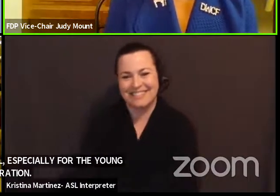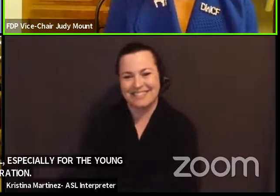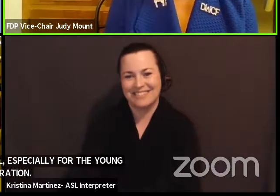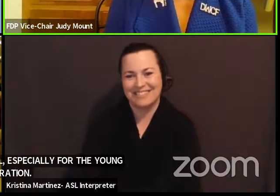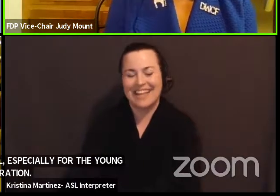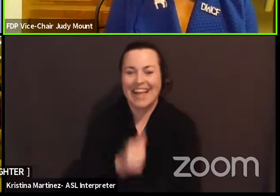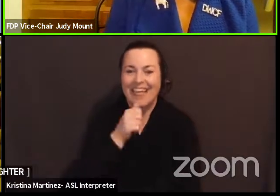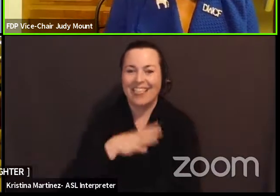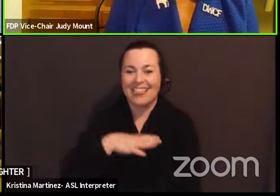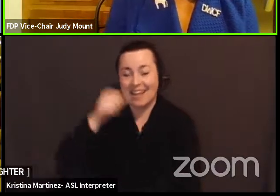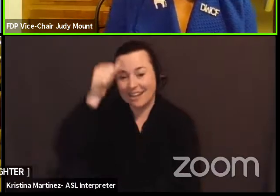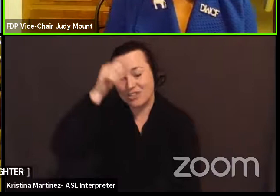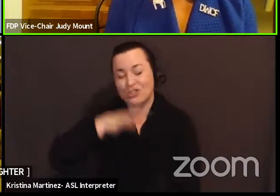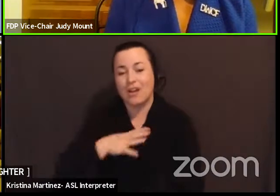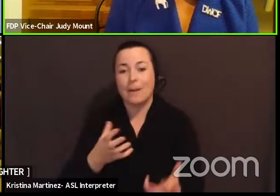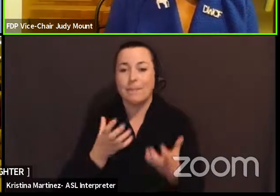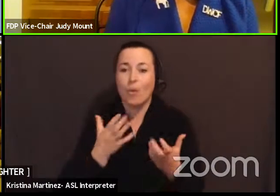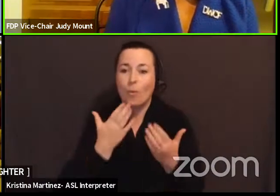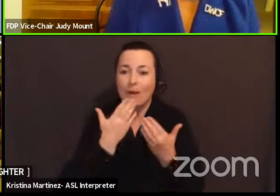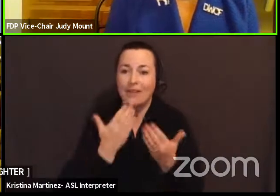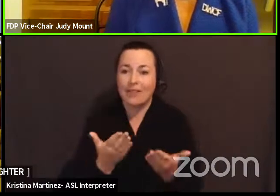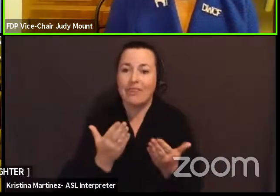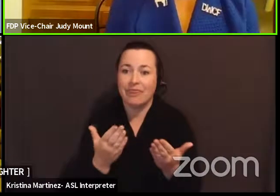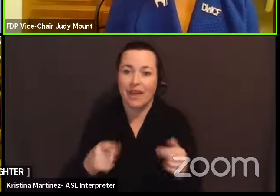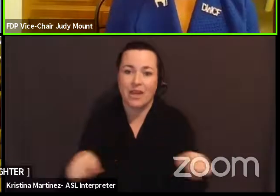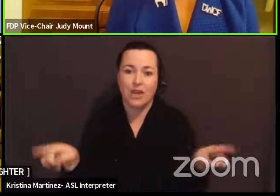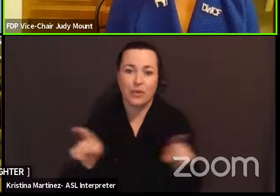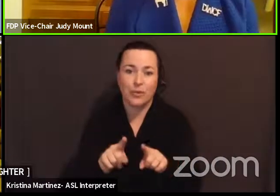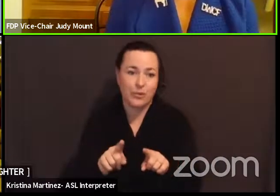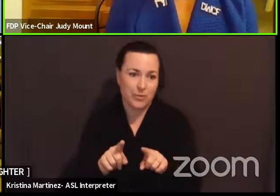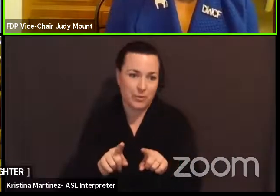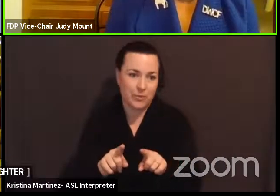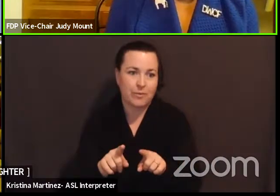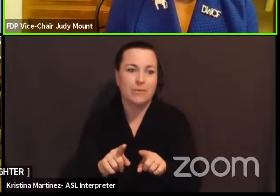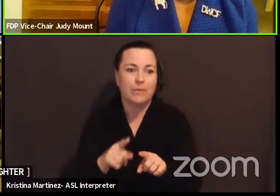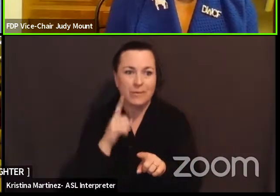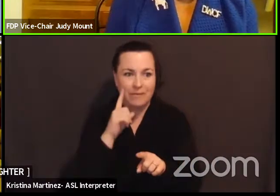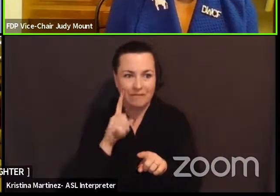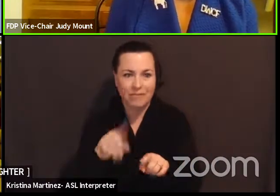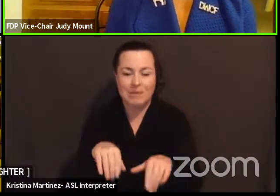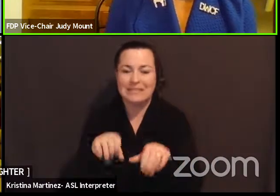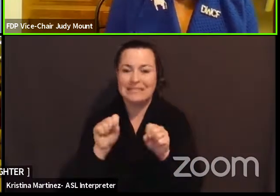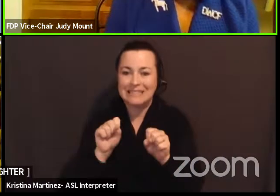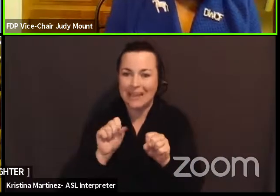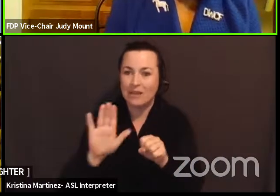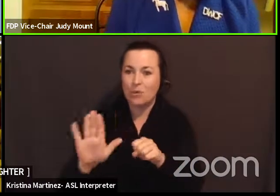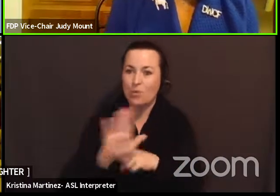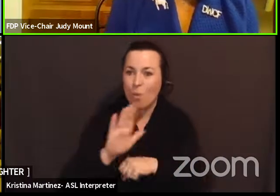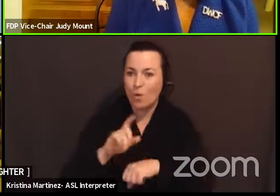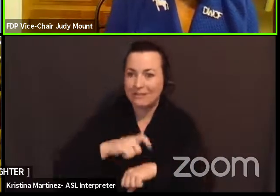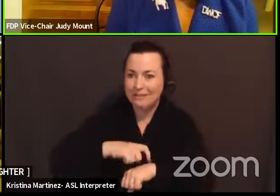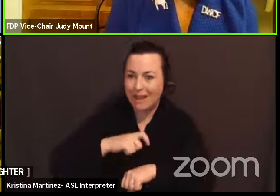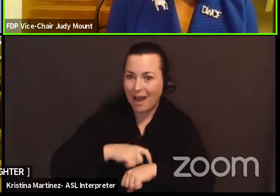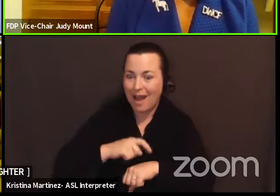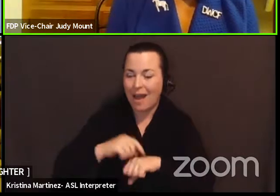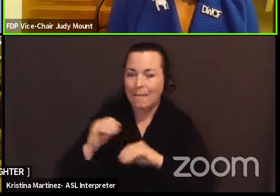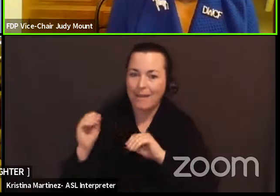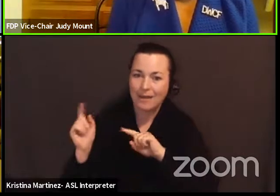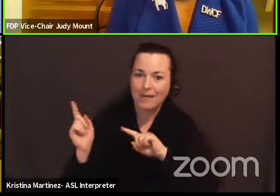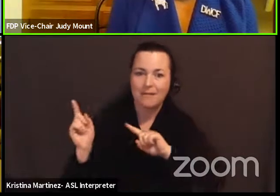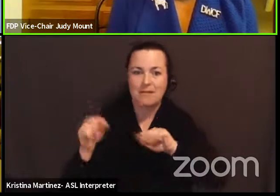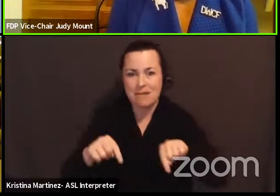Ladies and gentlemen, I want to thank you for taking your time out and coming